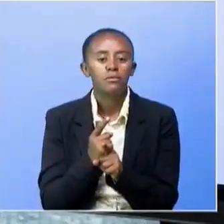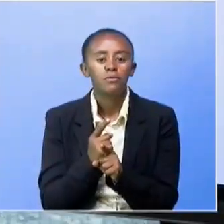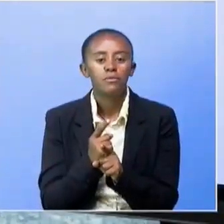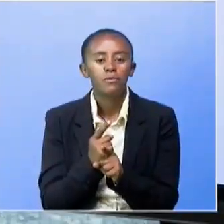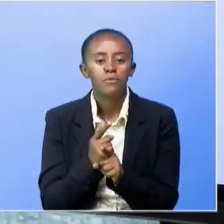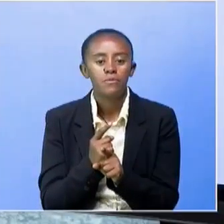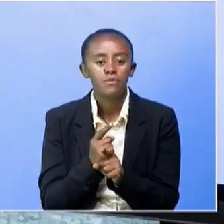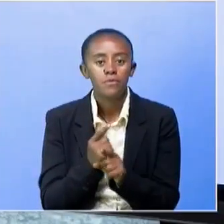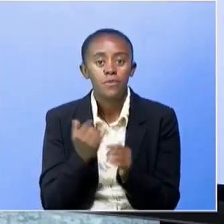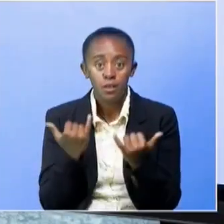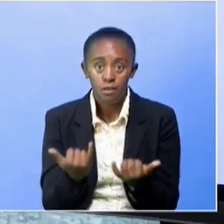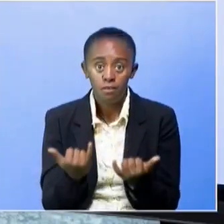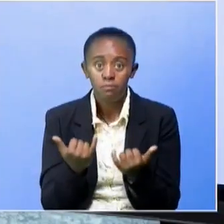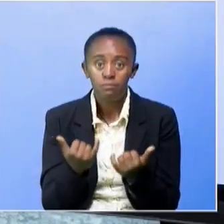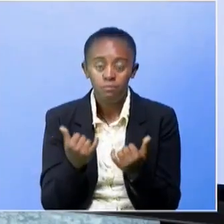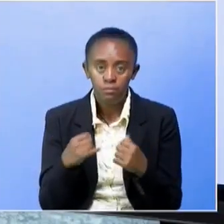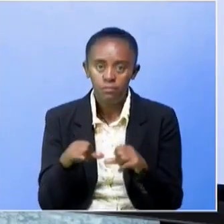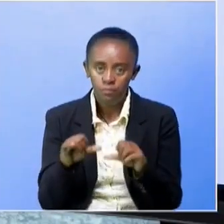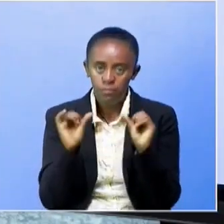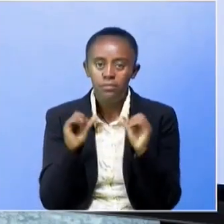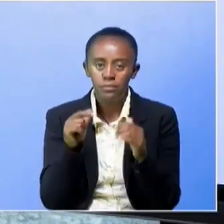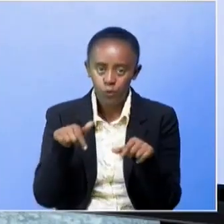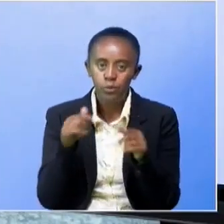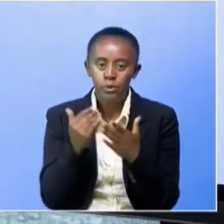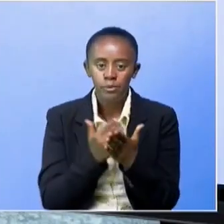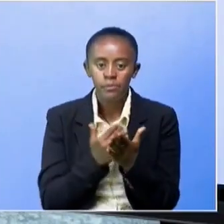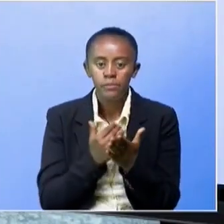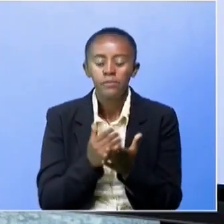answer. Now let's go to today's lesson.